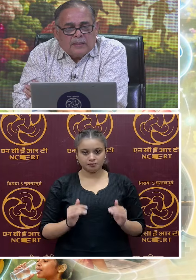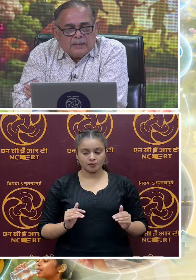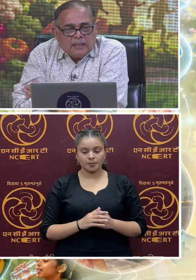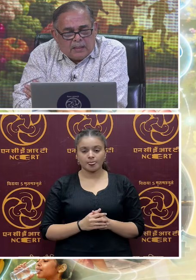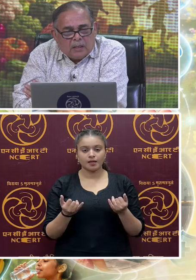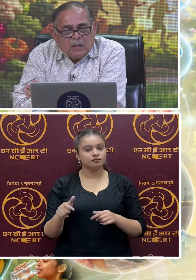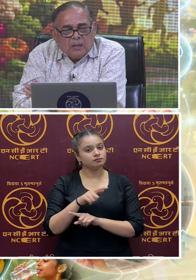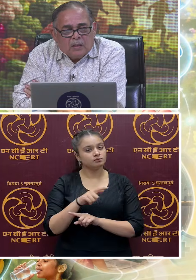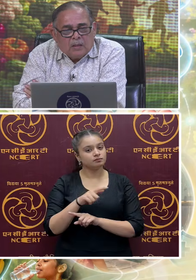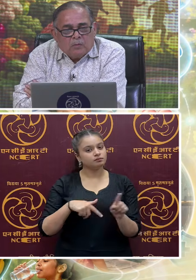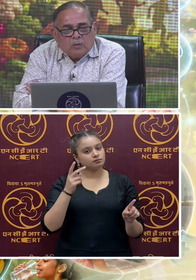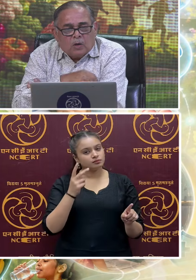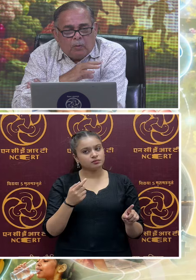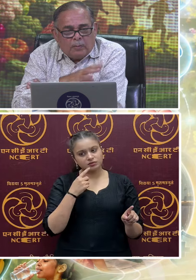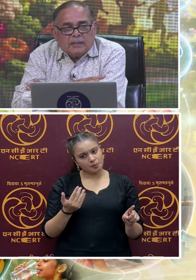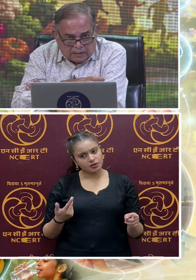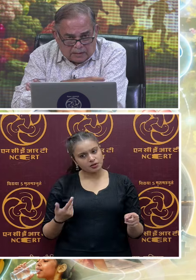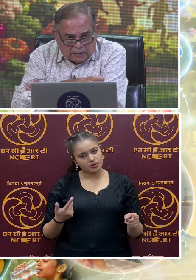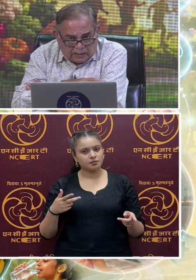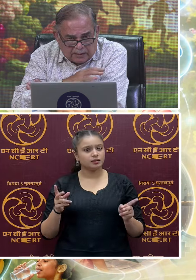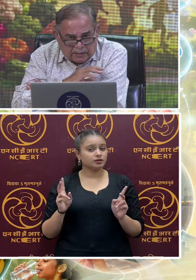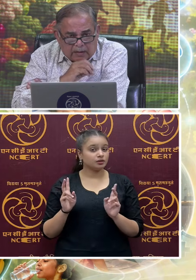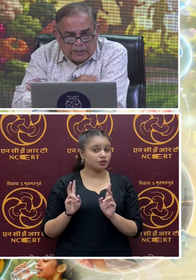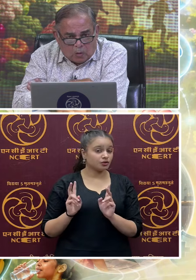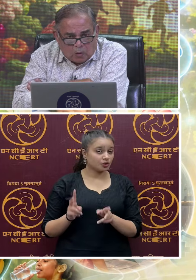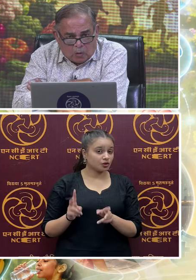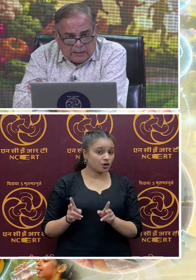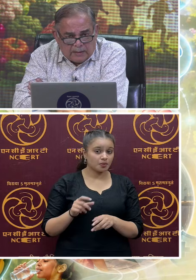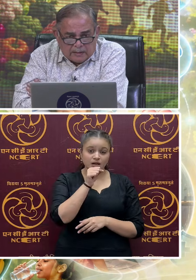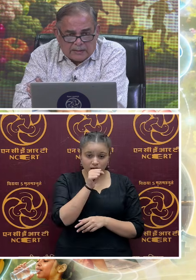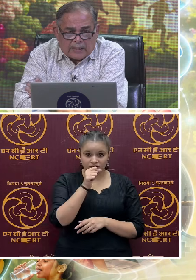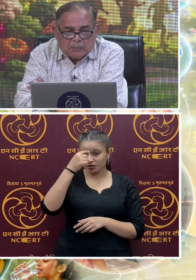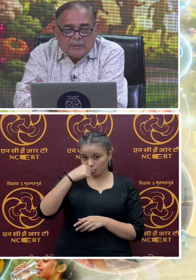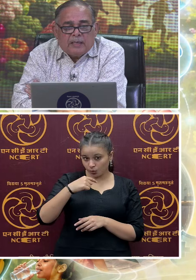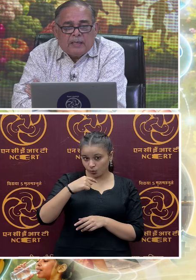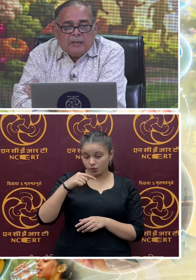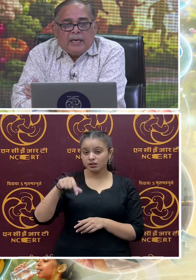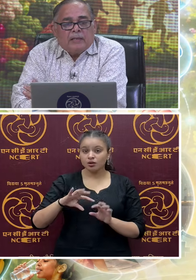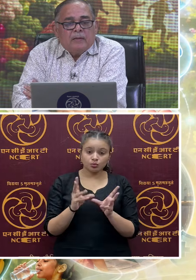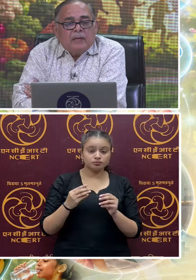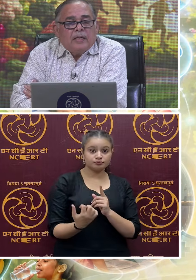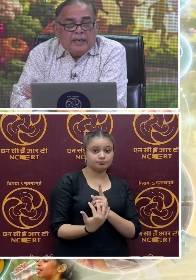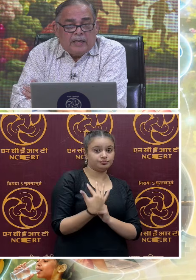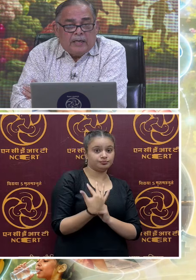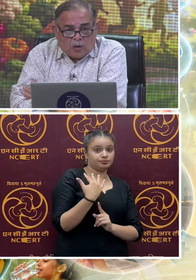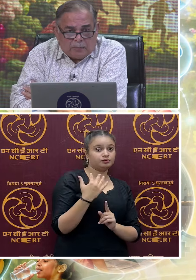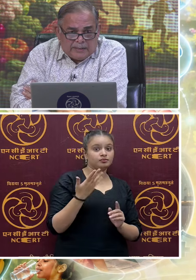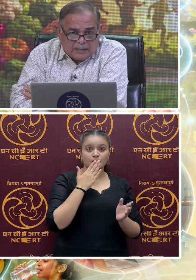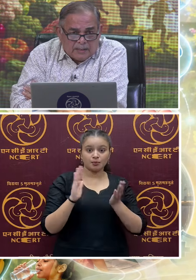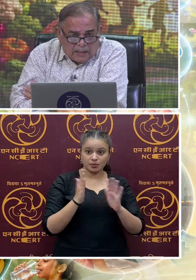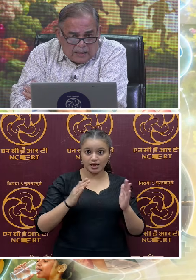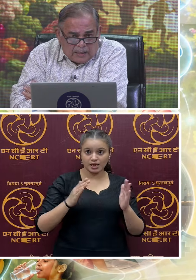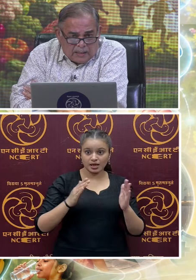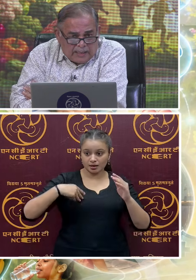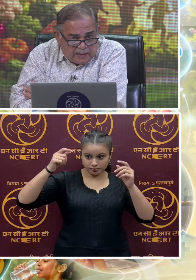we can say the commonest thing, the cough and cold, these are transmitted by air